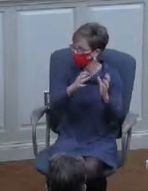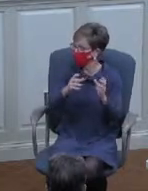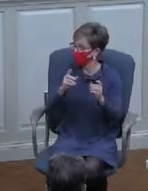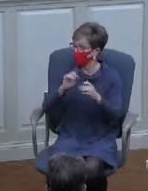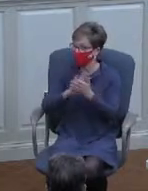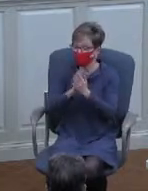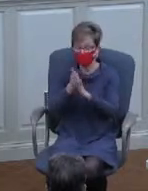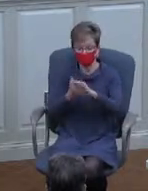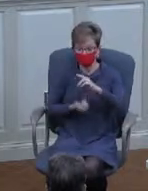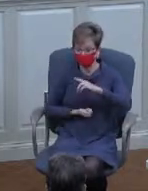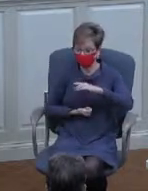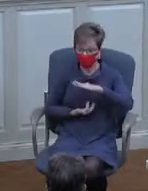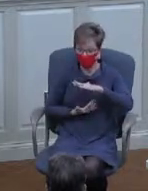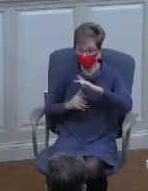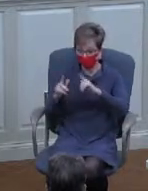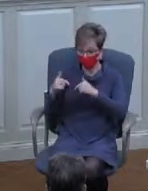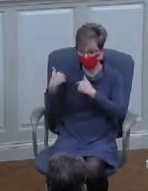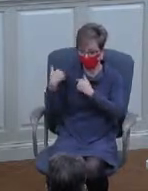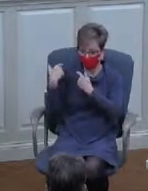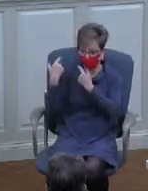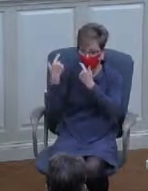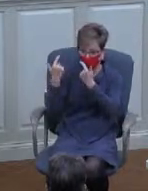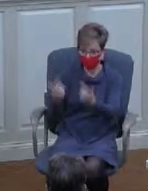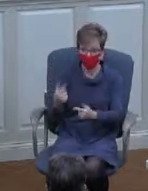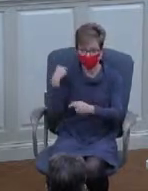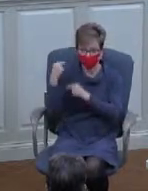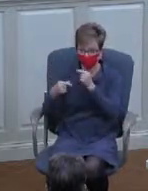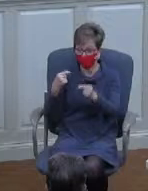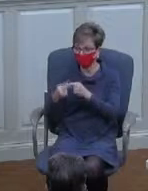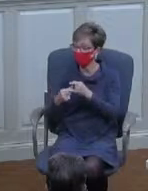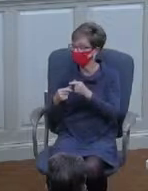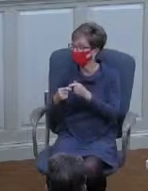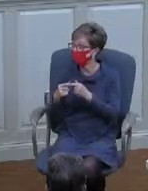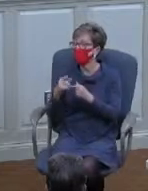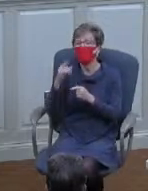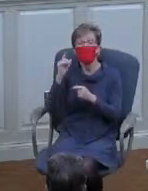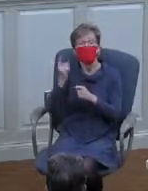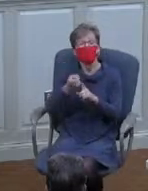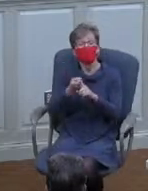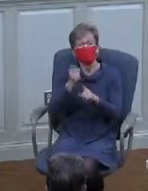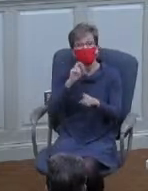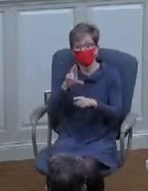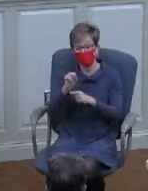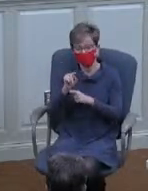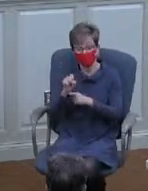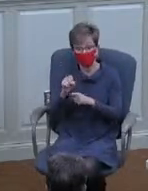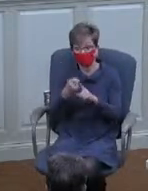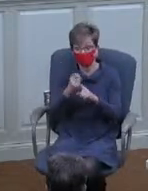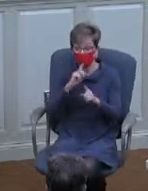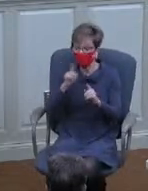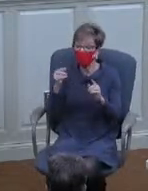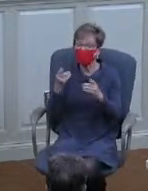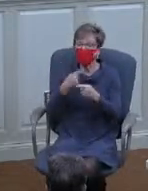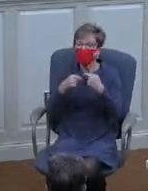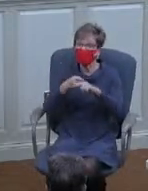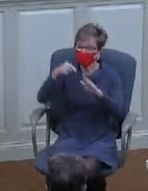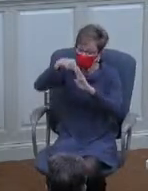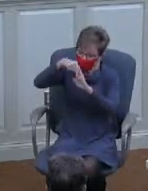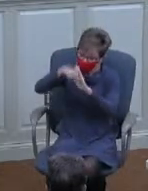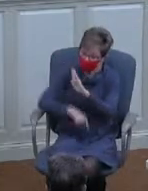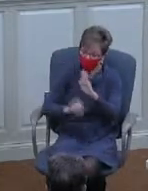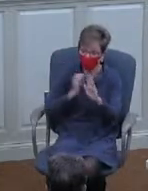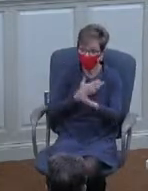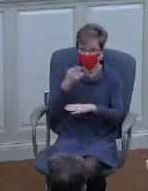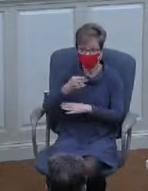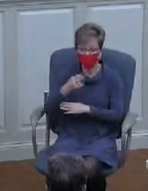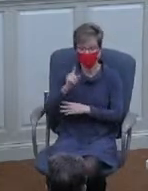boil over the last generation or so. The roots of discontent run much deeper in our history, a subject most